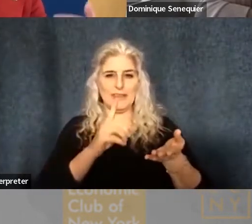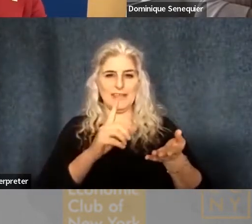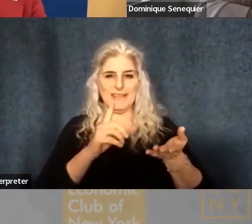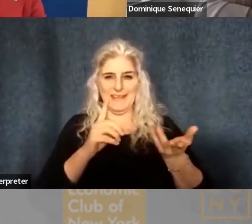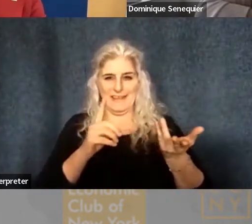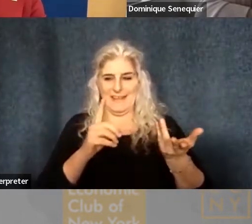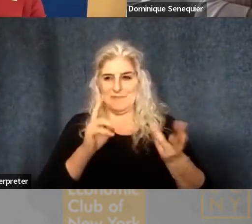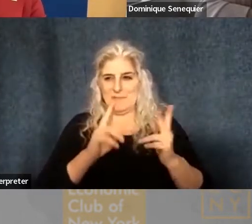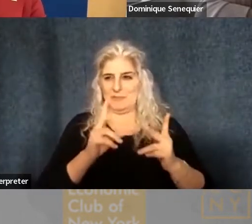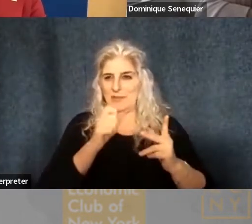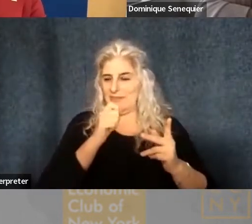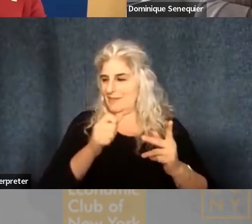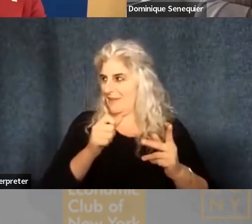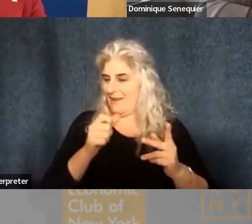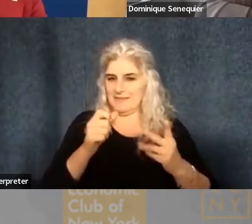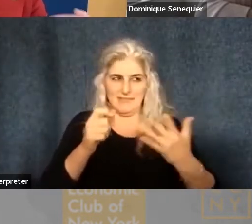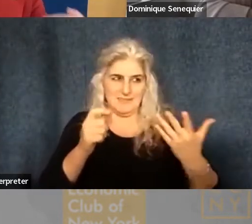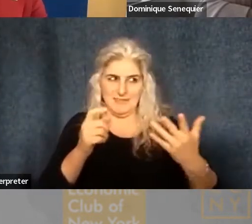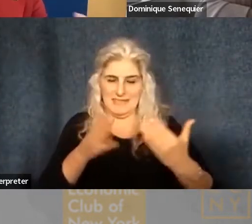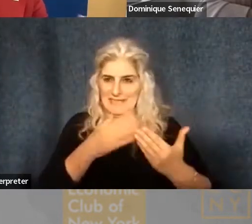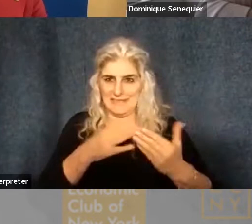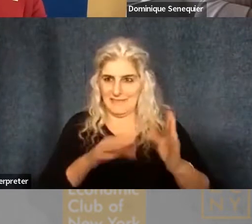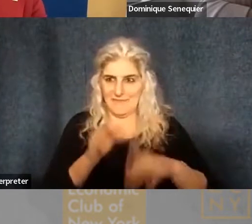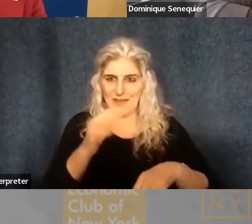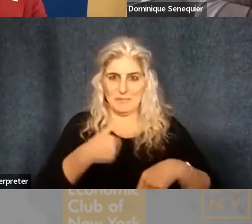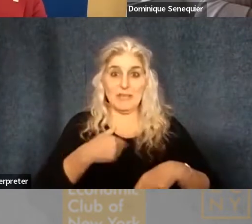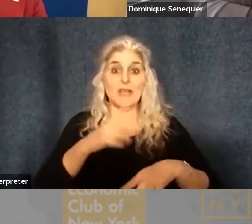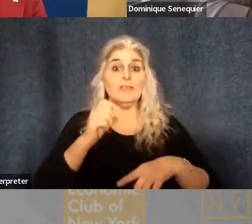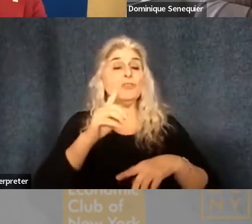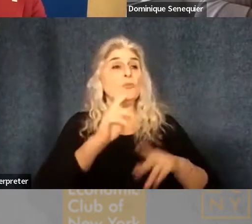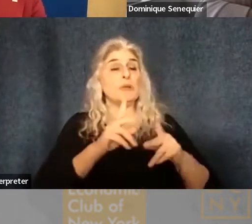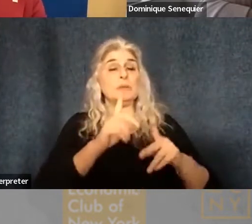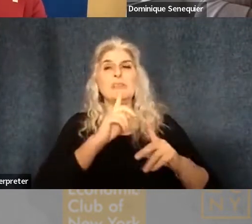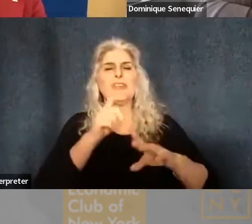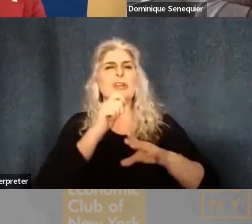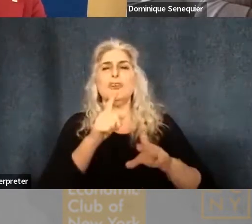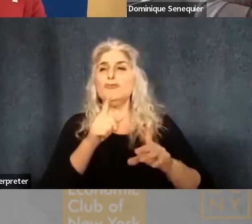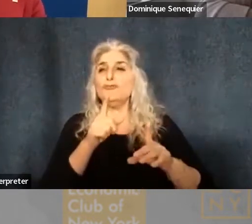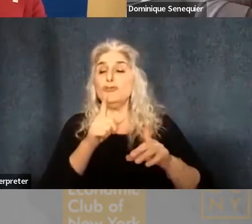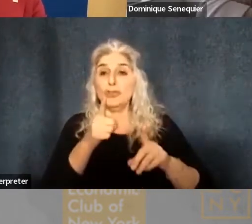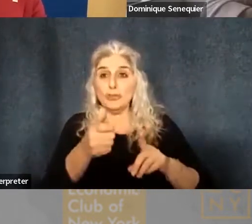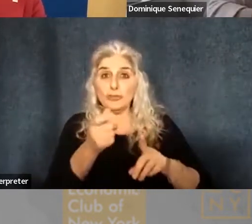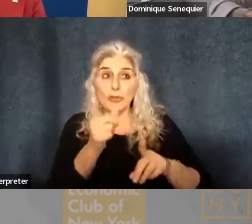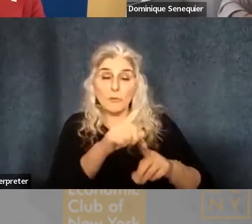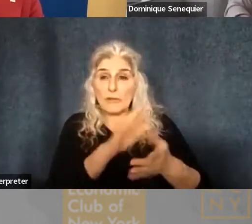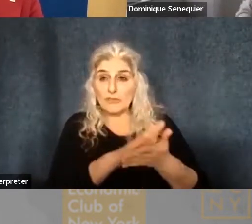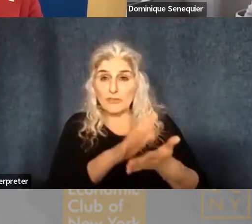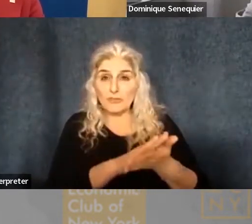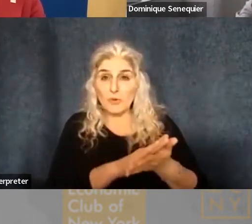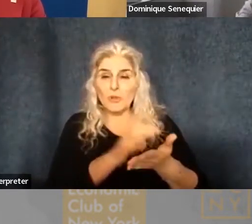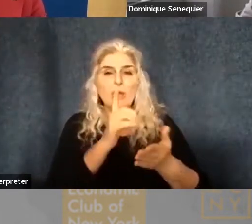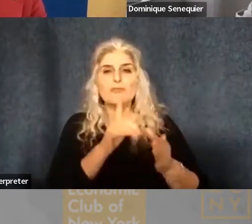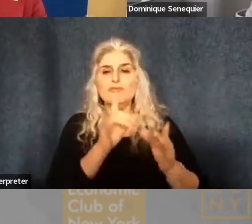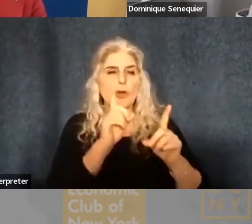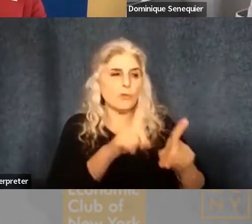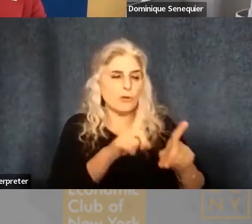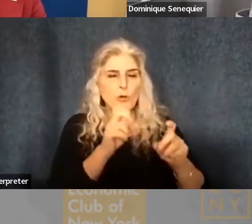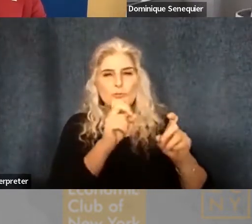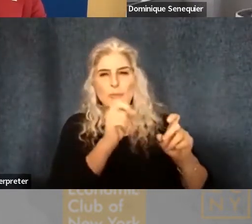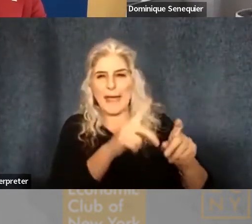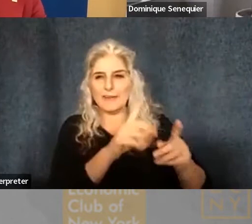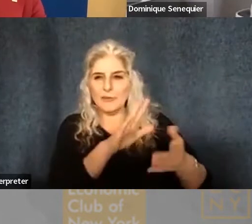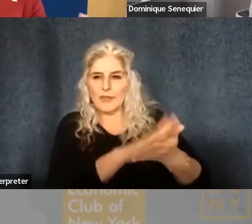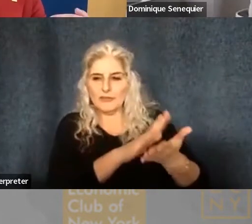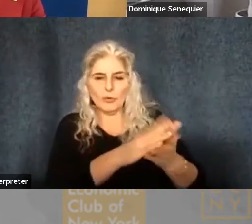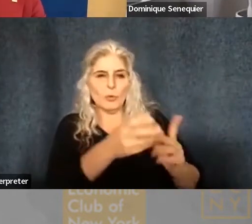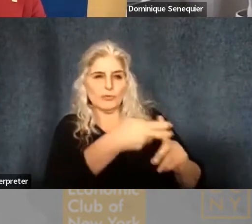things internally that we've started doing is don't go recruiting from the same schools that you've gone to or your management team has gone to. To get a